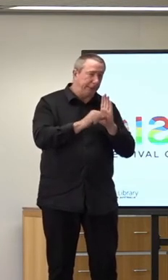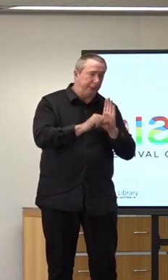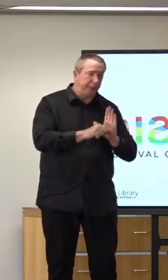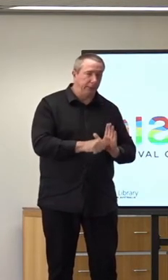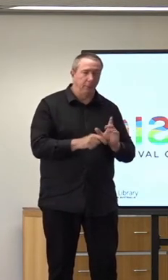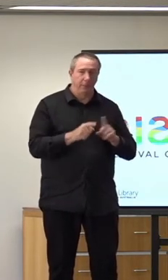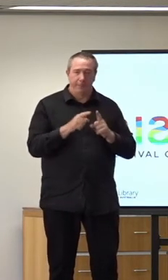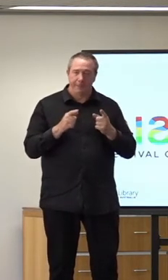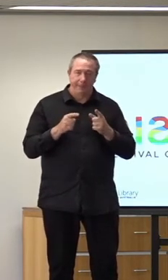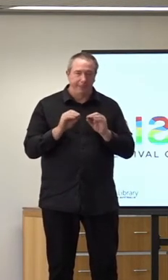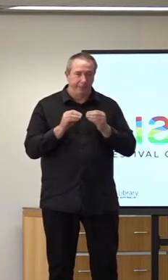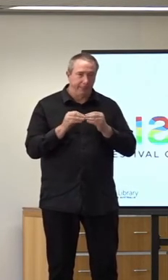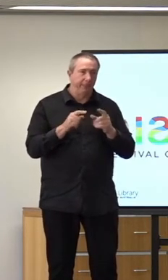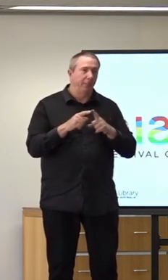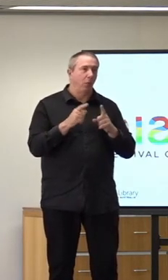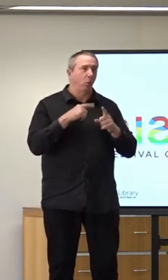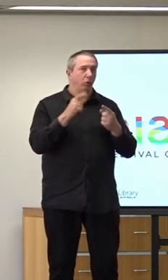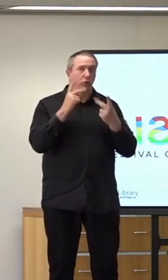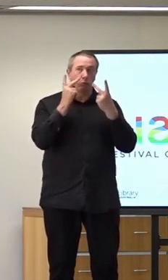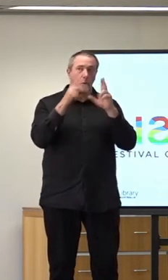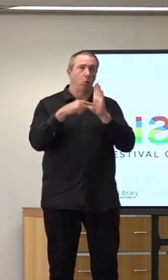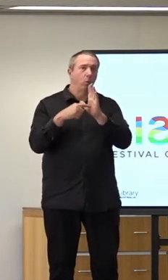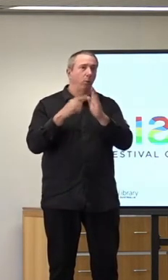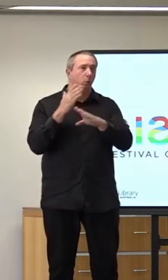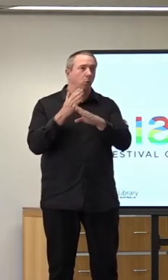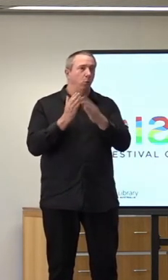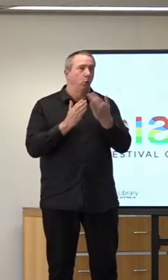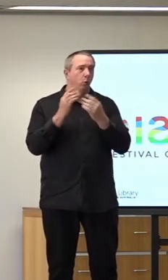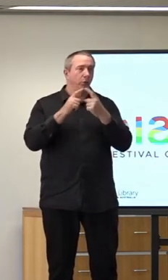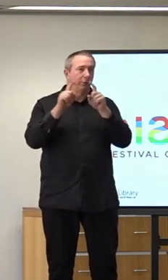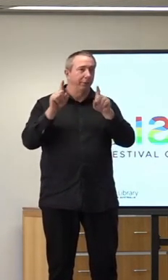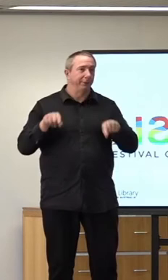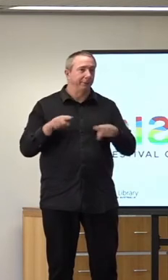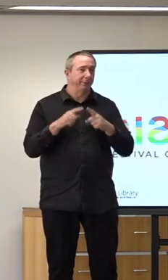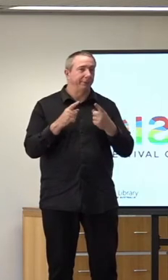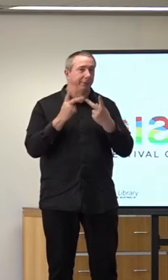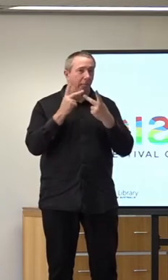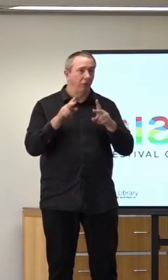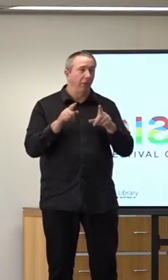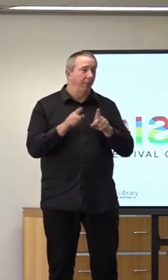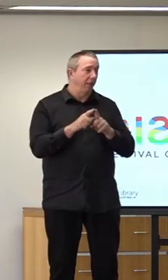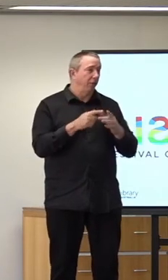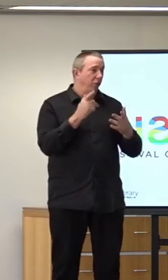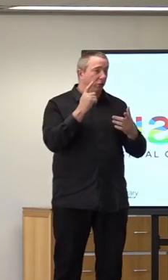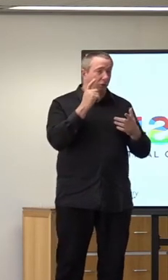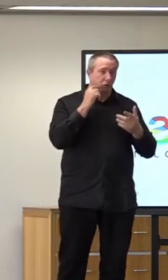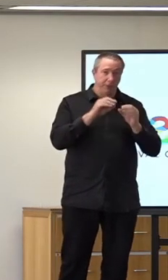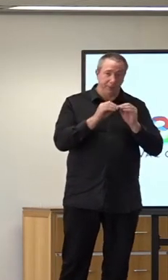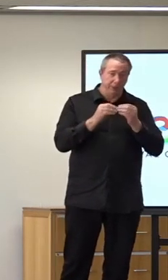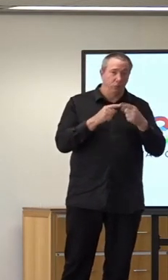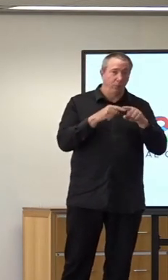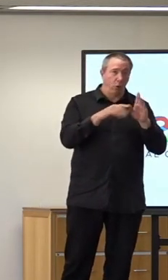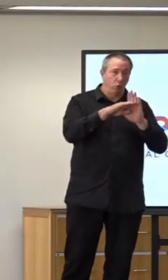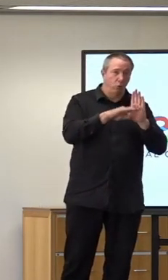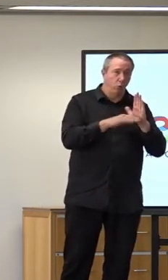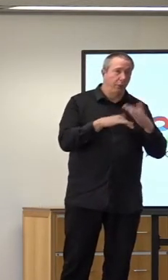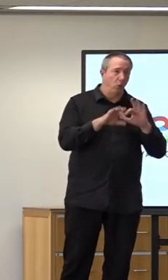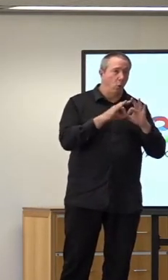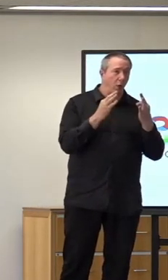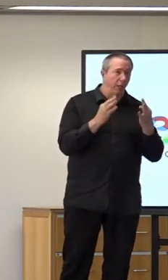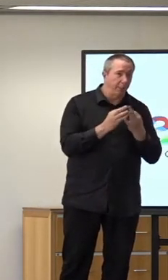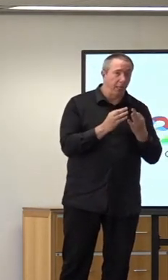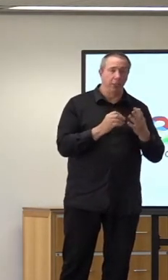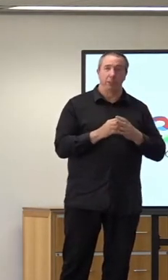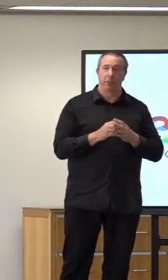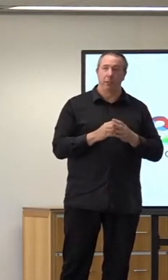an organization, to get more funding and all that sort of stuff. And then even the process of becoming an organization is so colonial because you have to get a, you know,